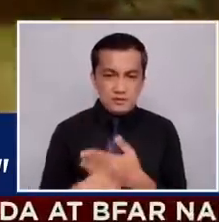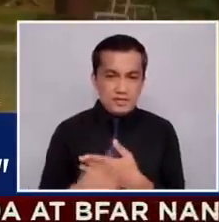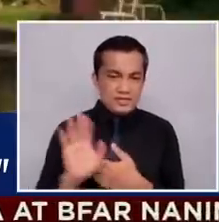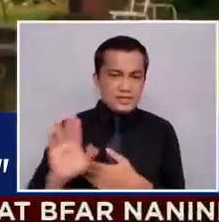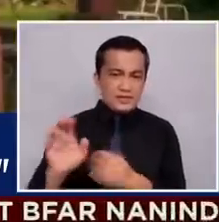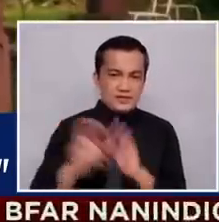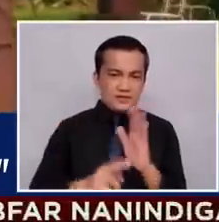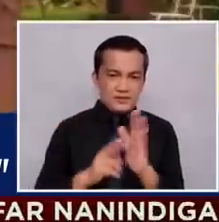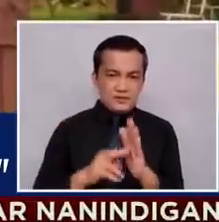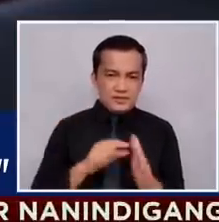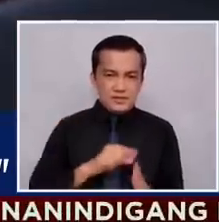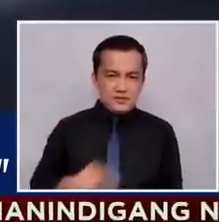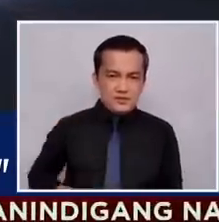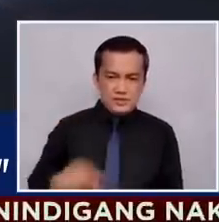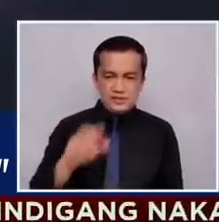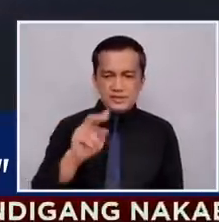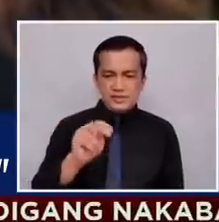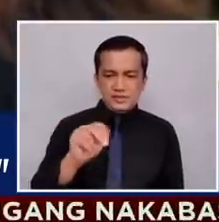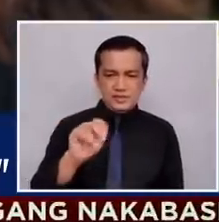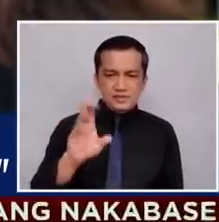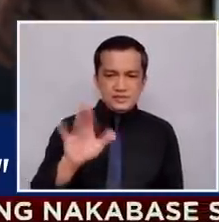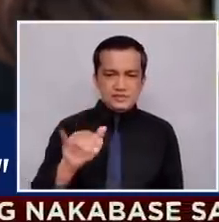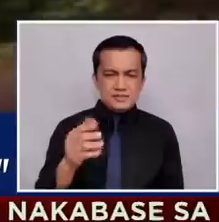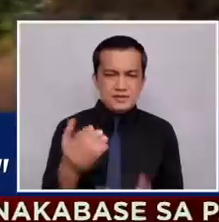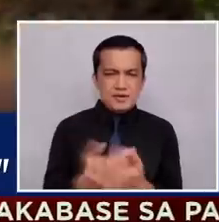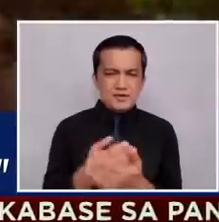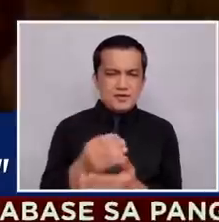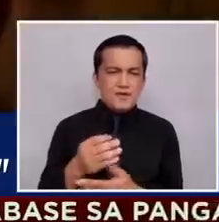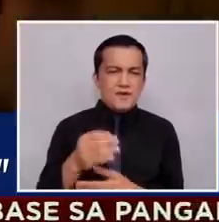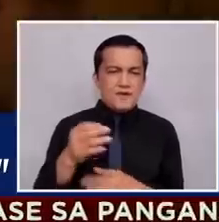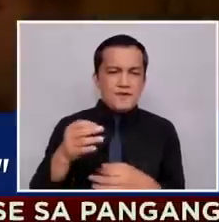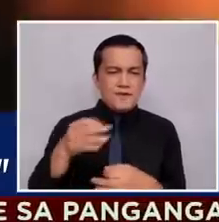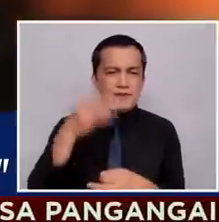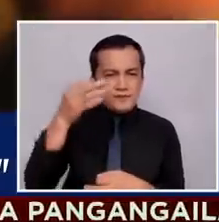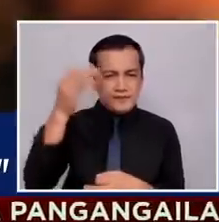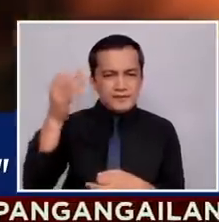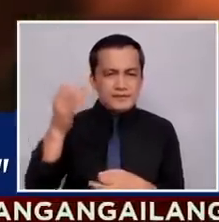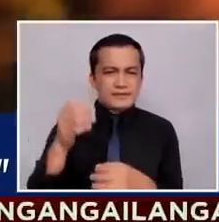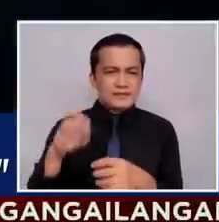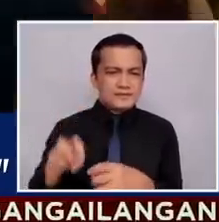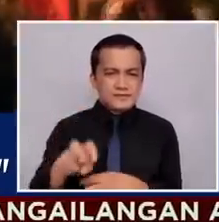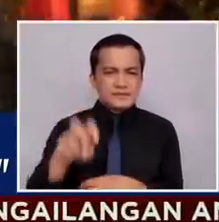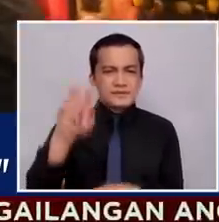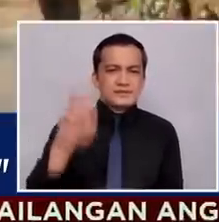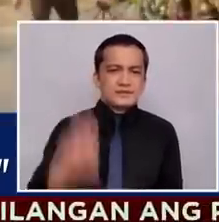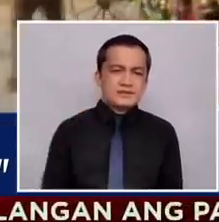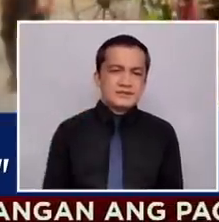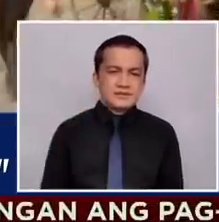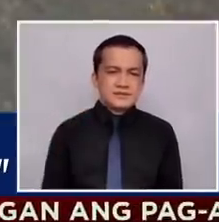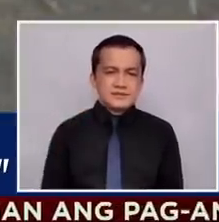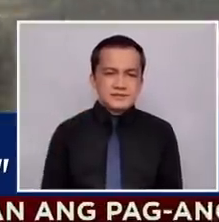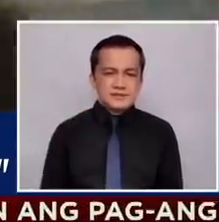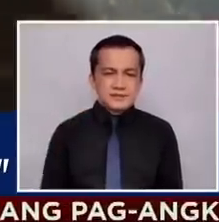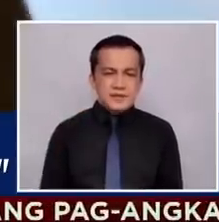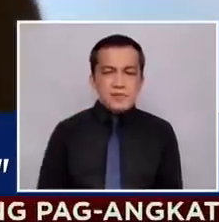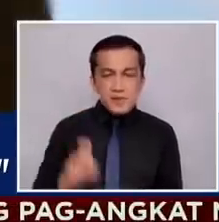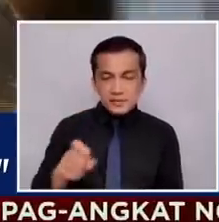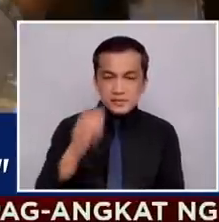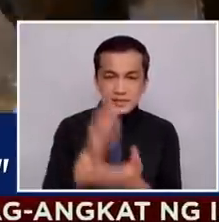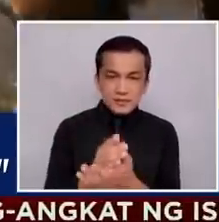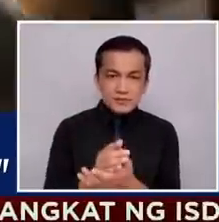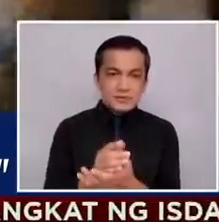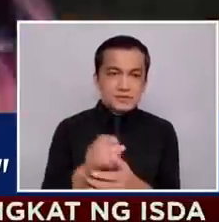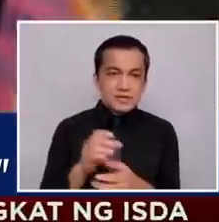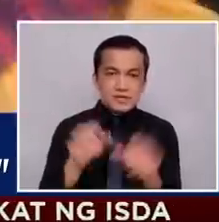na si Queen Nancy para sa isang bagong fairy tale adventure. Giselle is under a curse. We have to stop this or everything